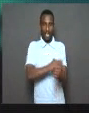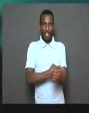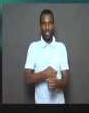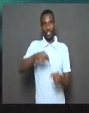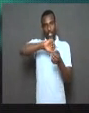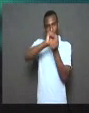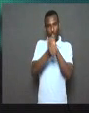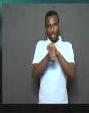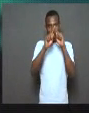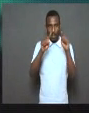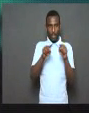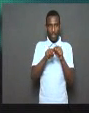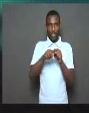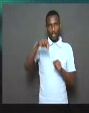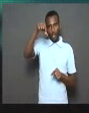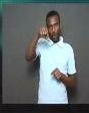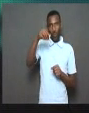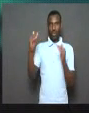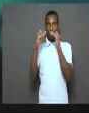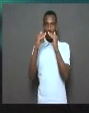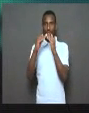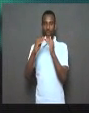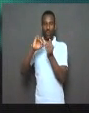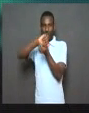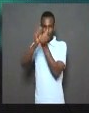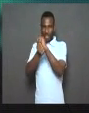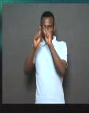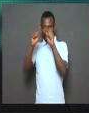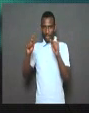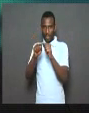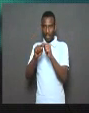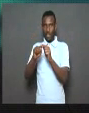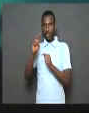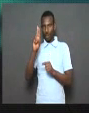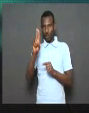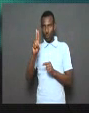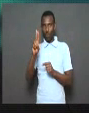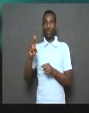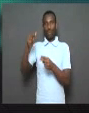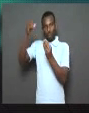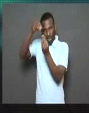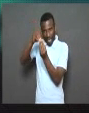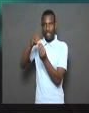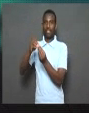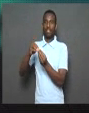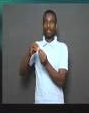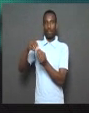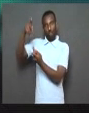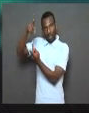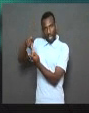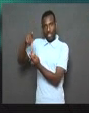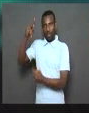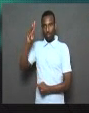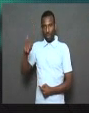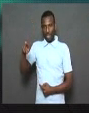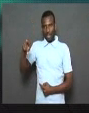energy is equal to energy transferred plus pressure